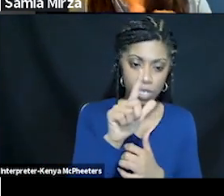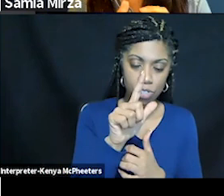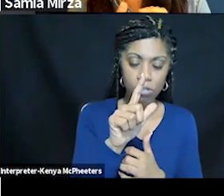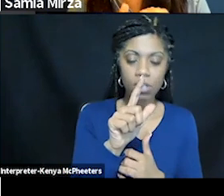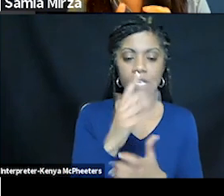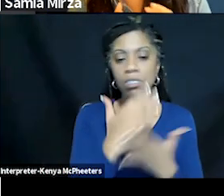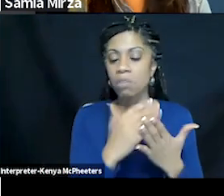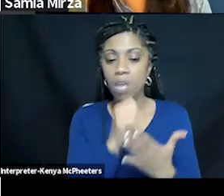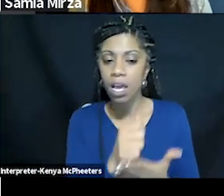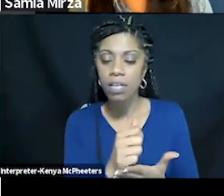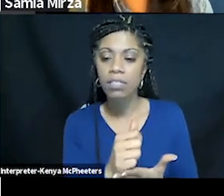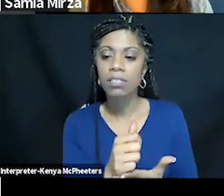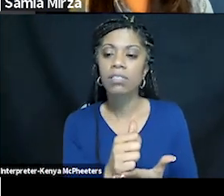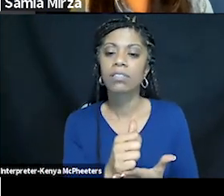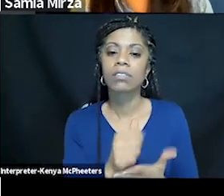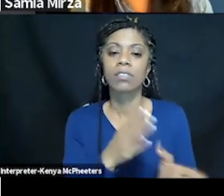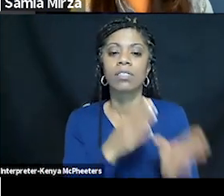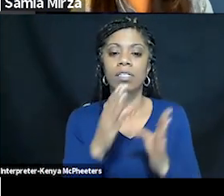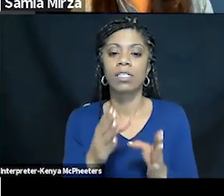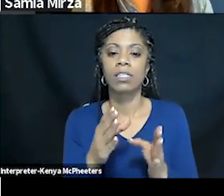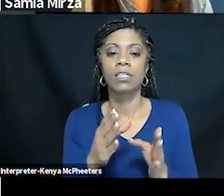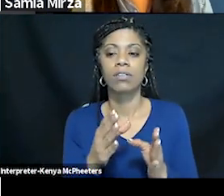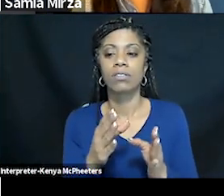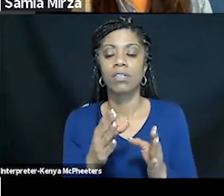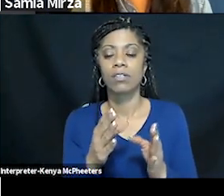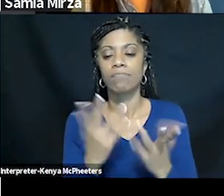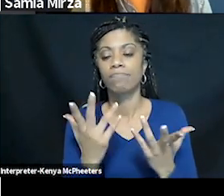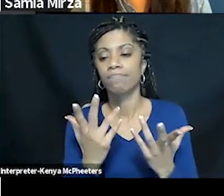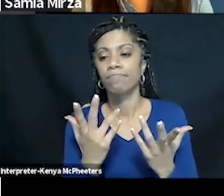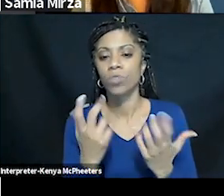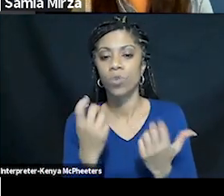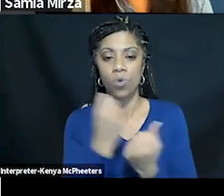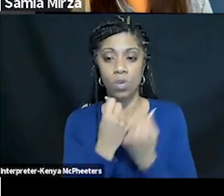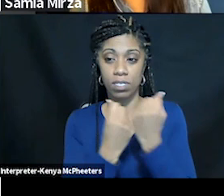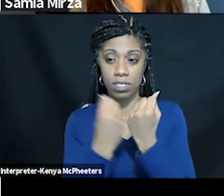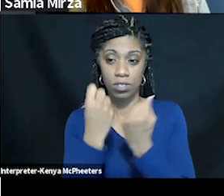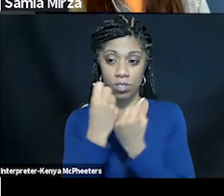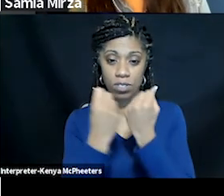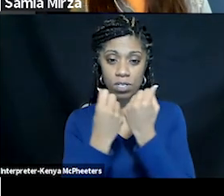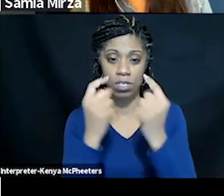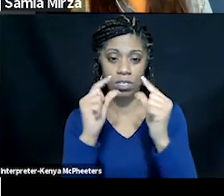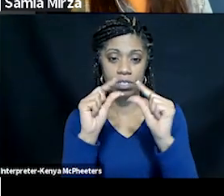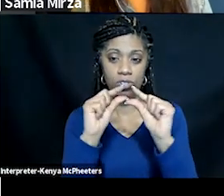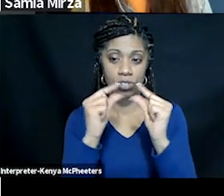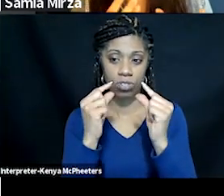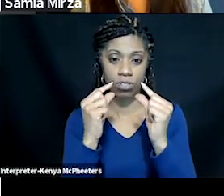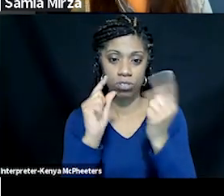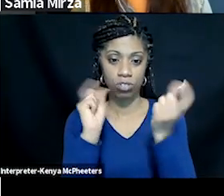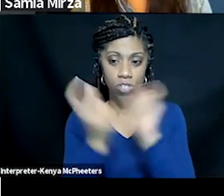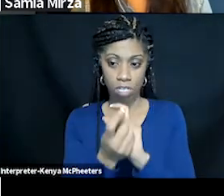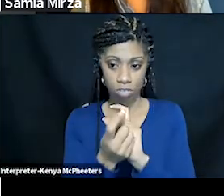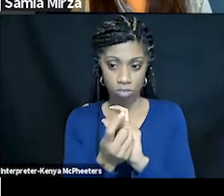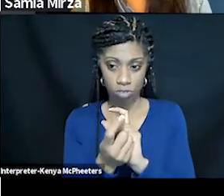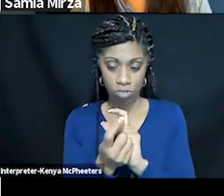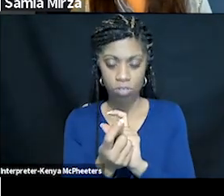DEI. There's the organizational change. So being a catalyst for your organization, we felt that it was